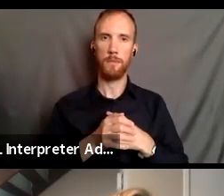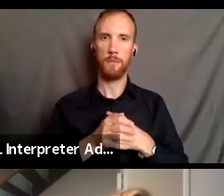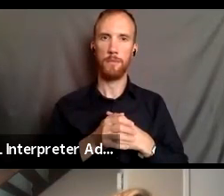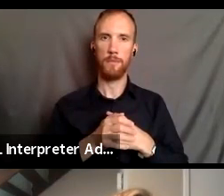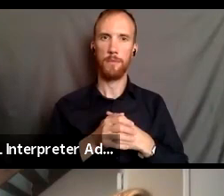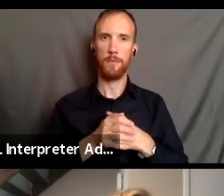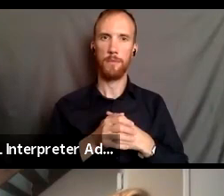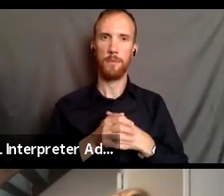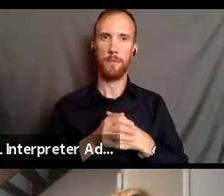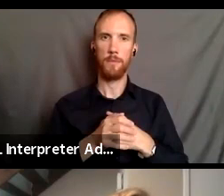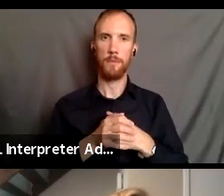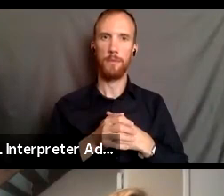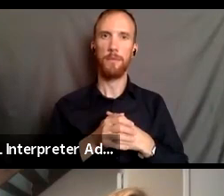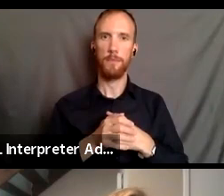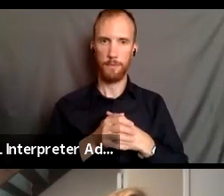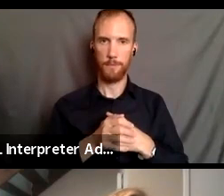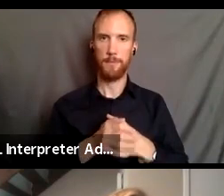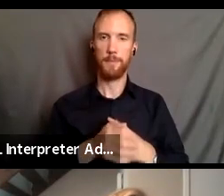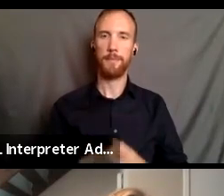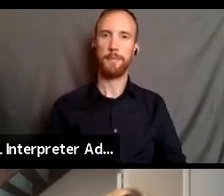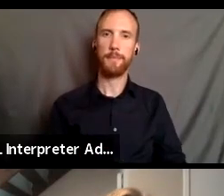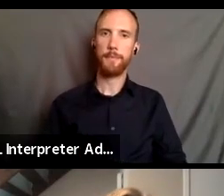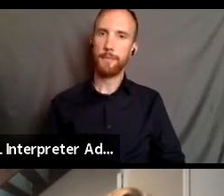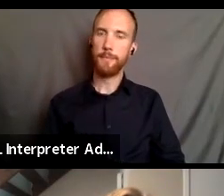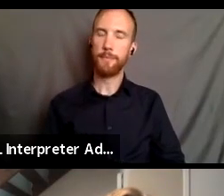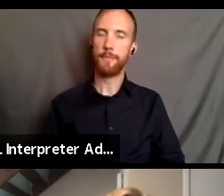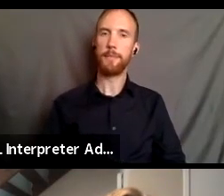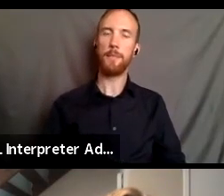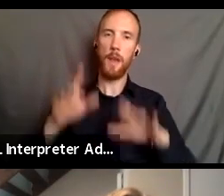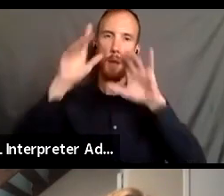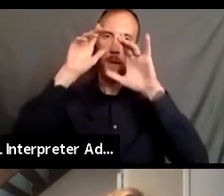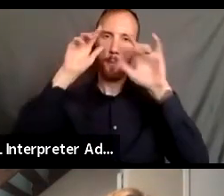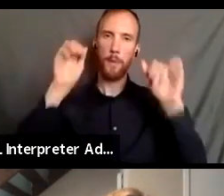learning thank you remember